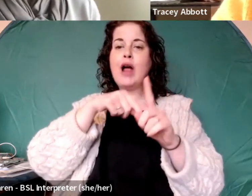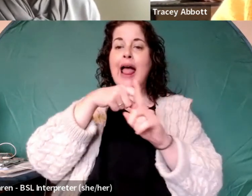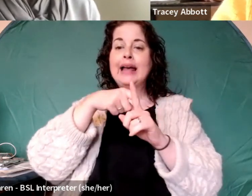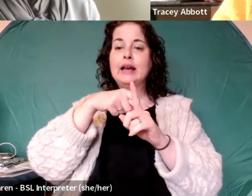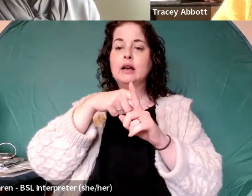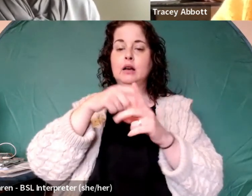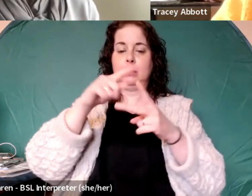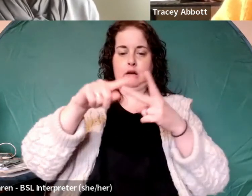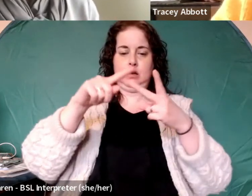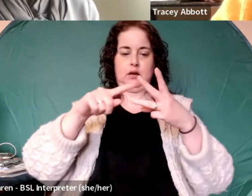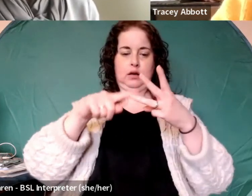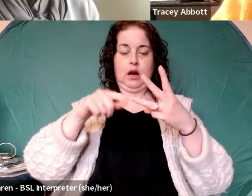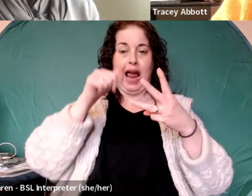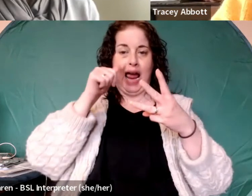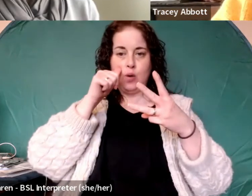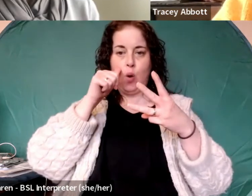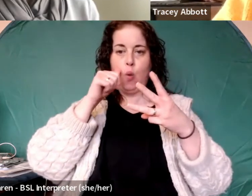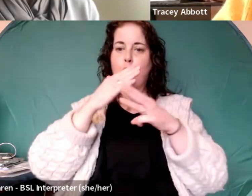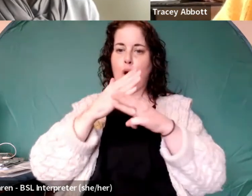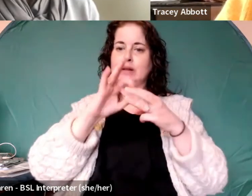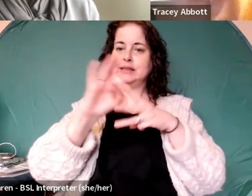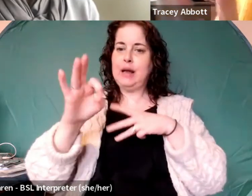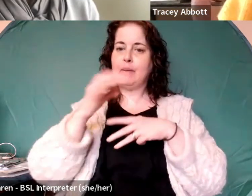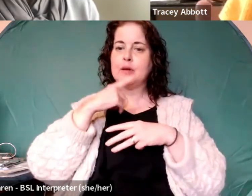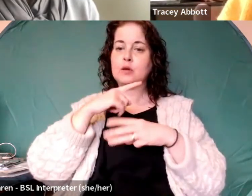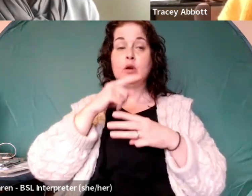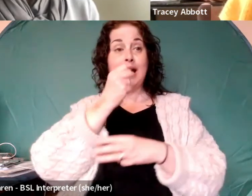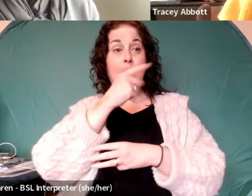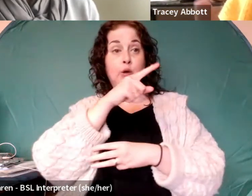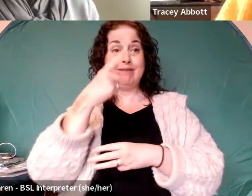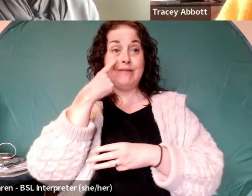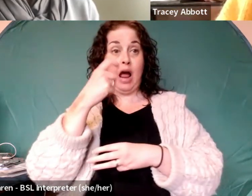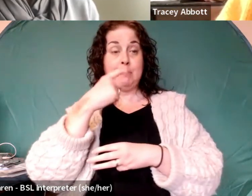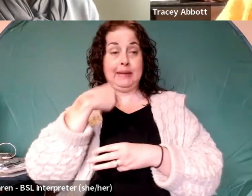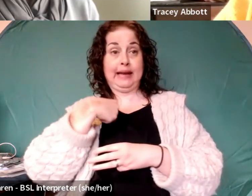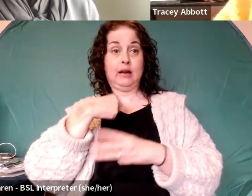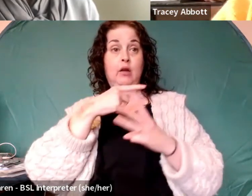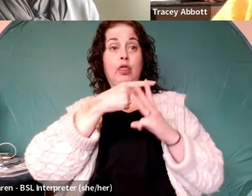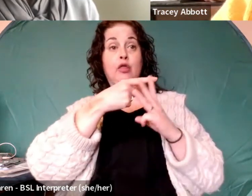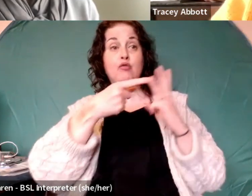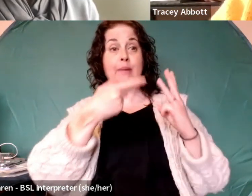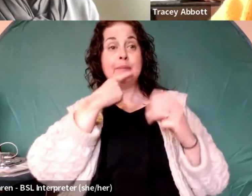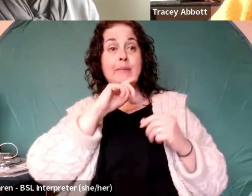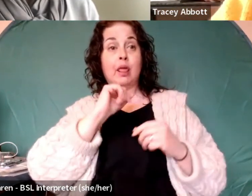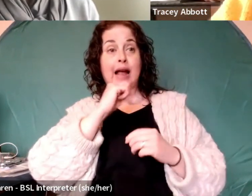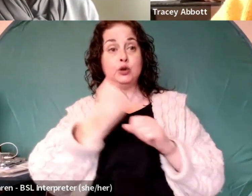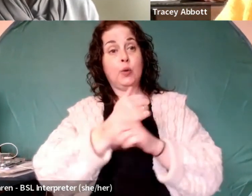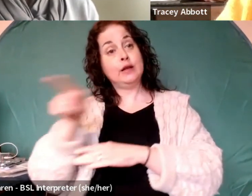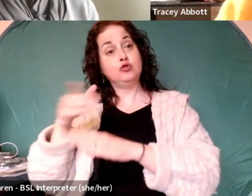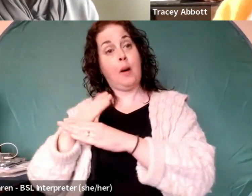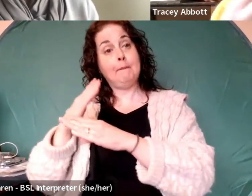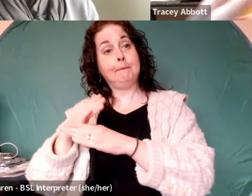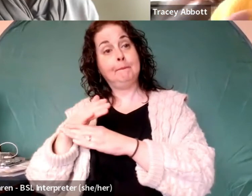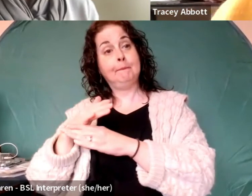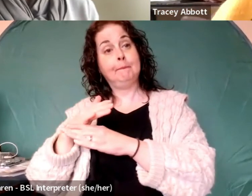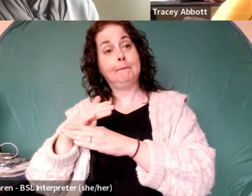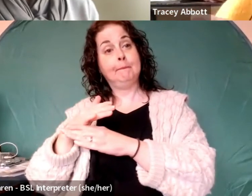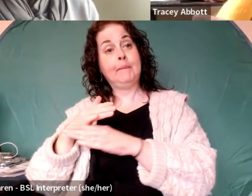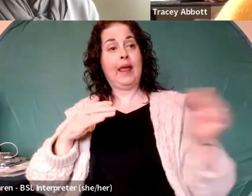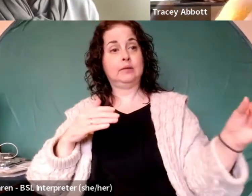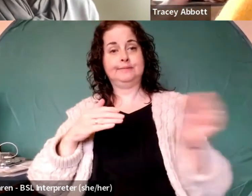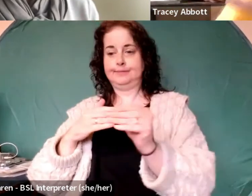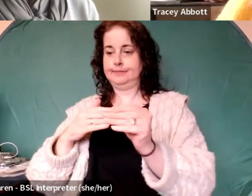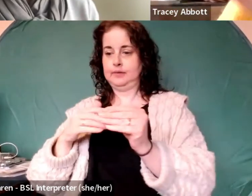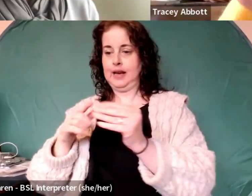that I know specifically work with disabled people and say, can you find me 3 individuals that can do this job? And then I'm going to put them through